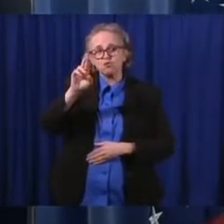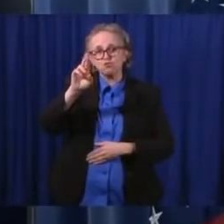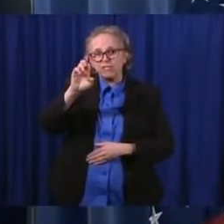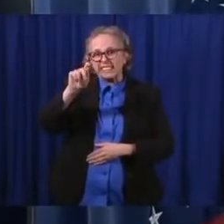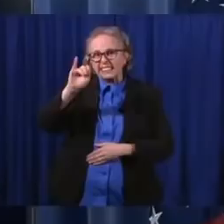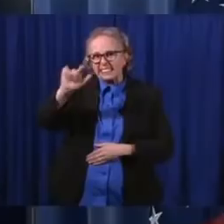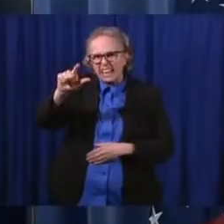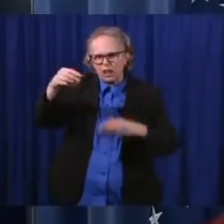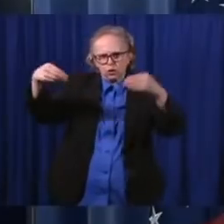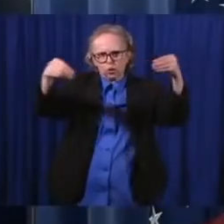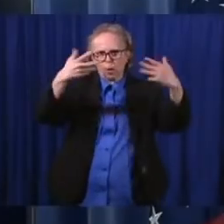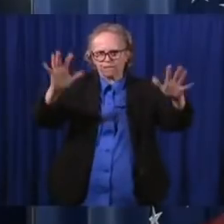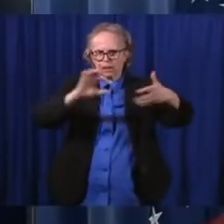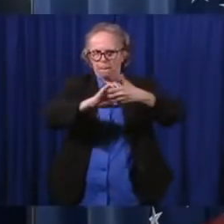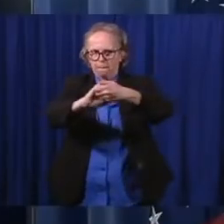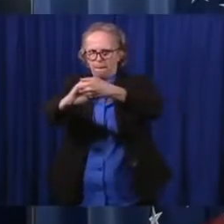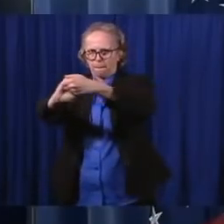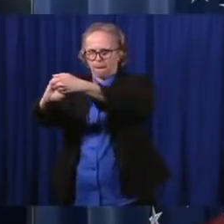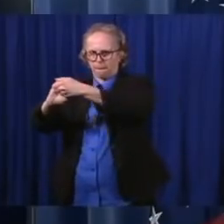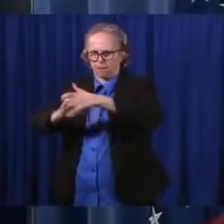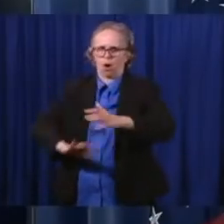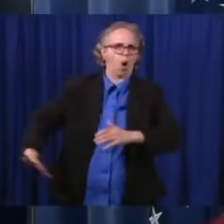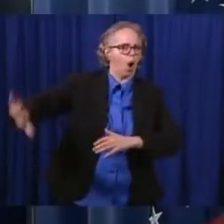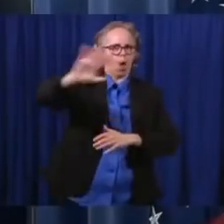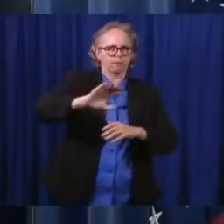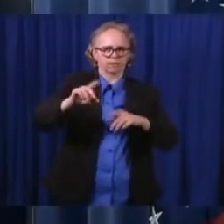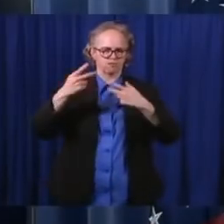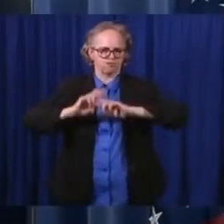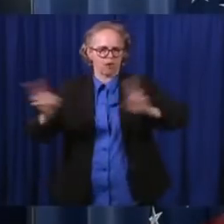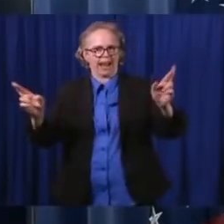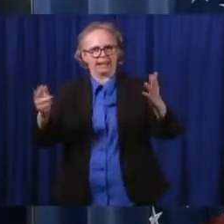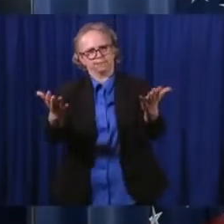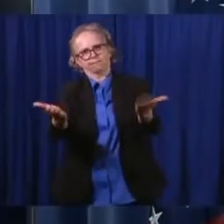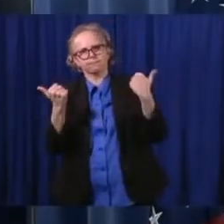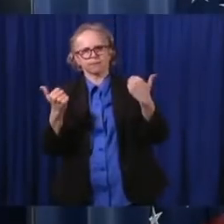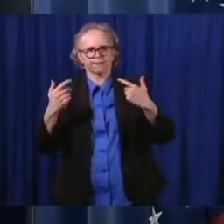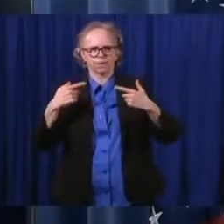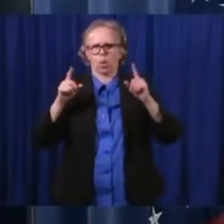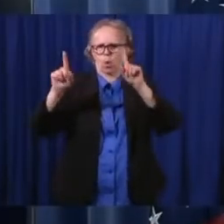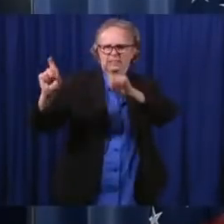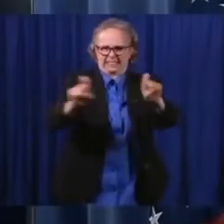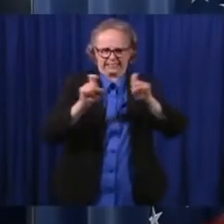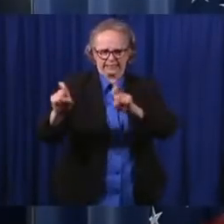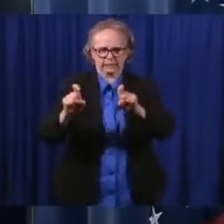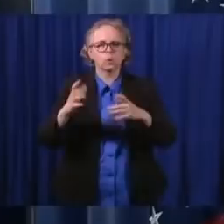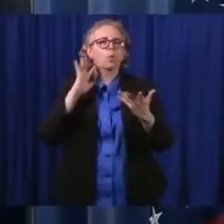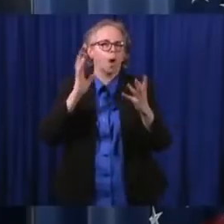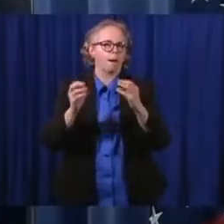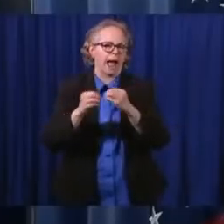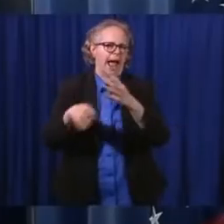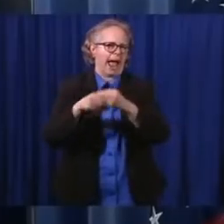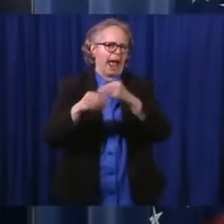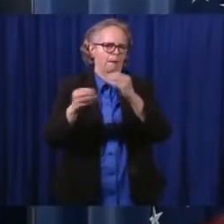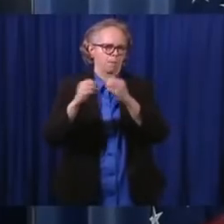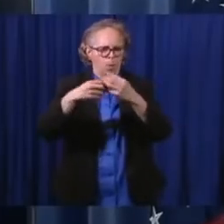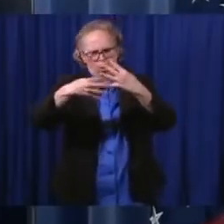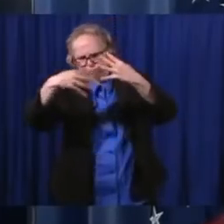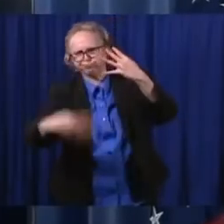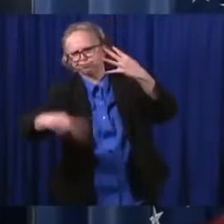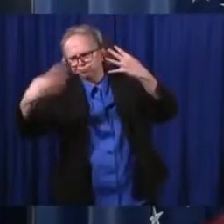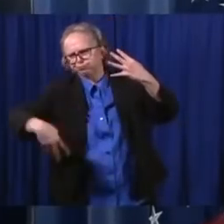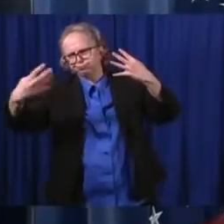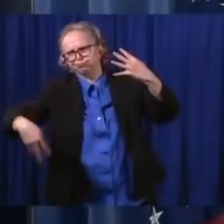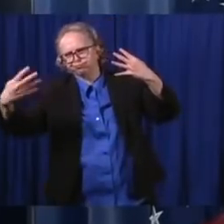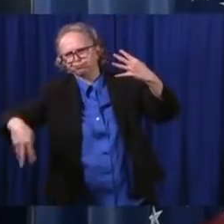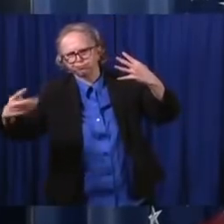in the future. And again, I've encouraged these retailers, particularly these pharmacies, to